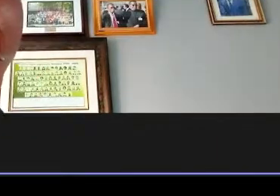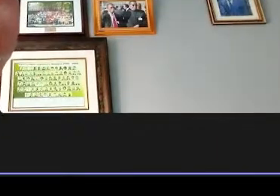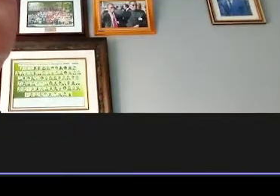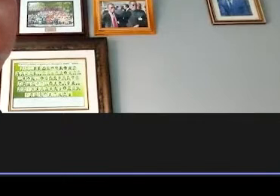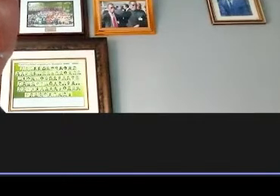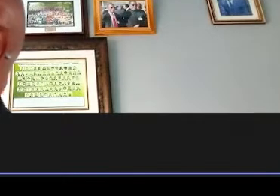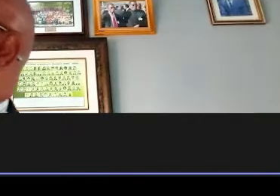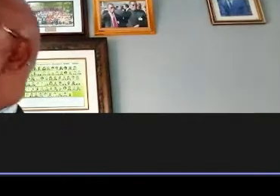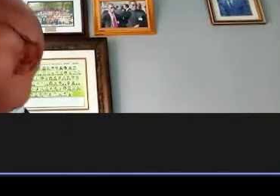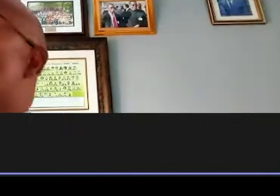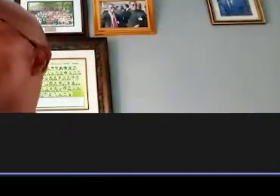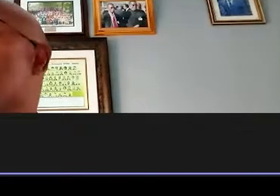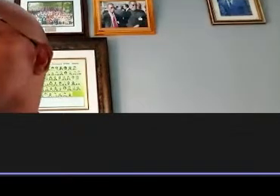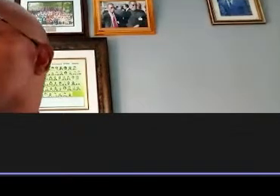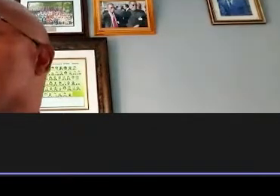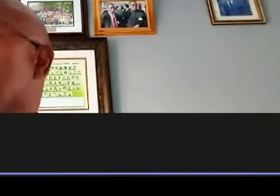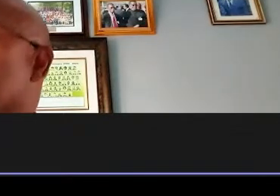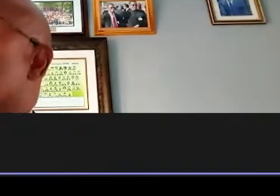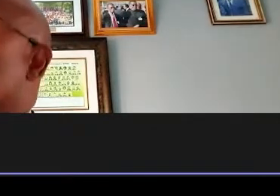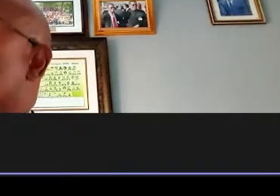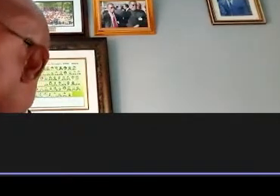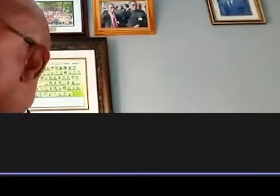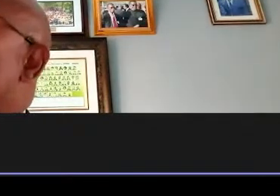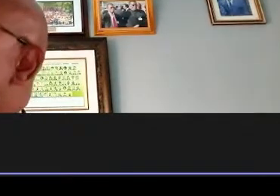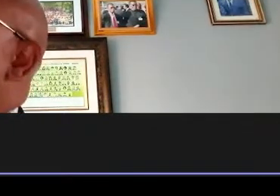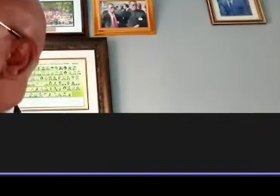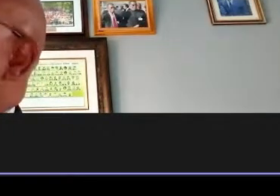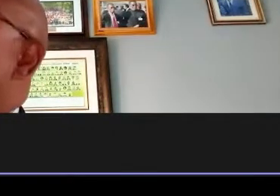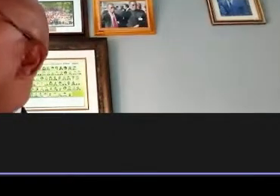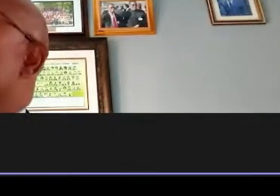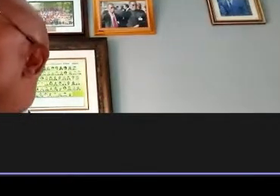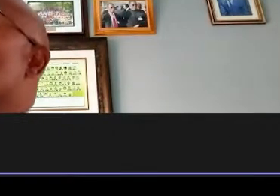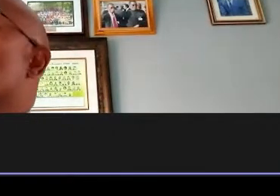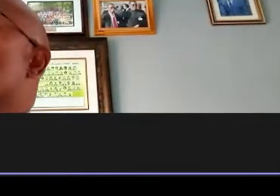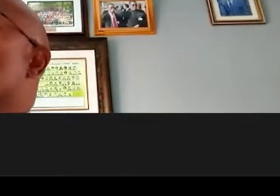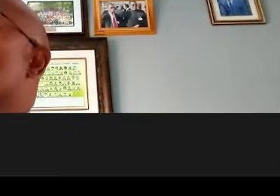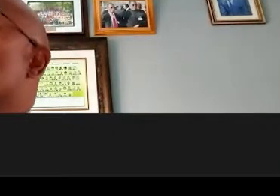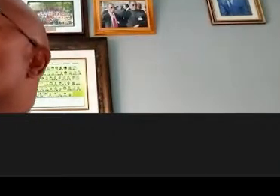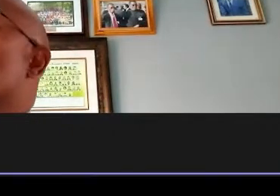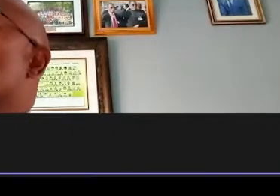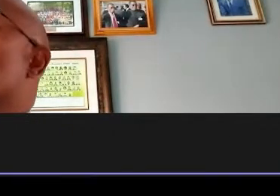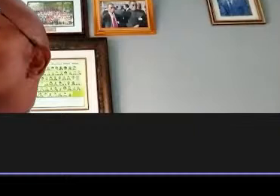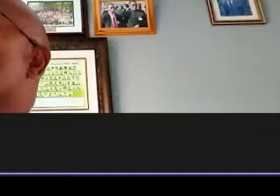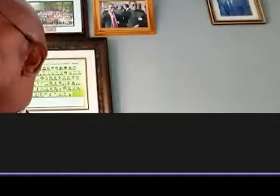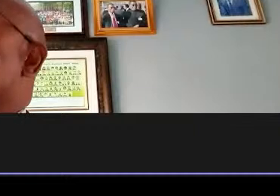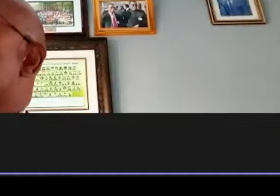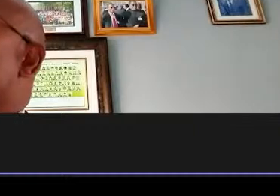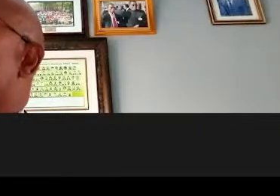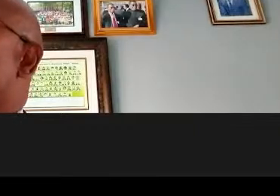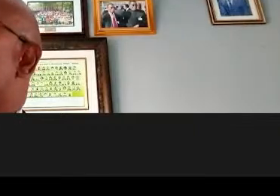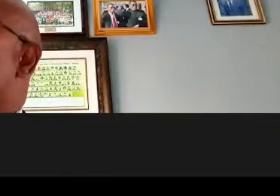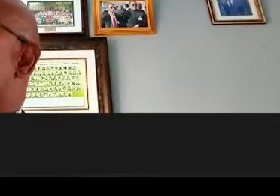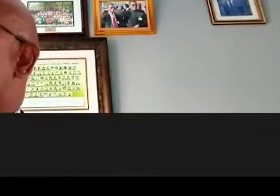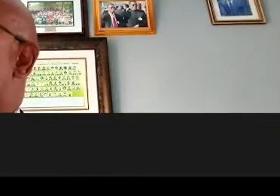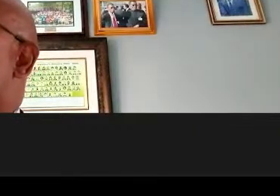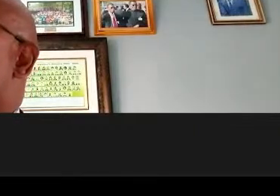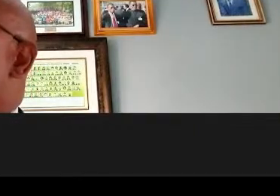by Clive Ndoh in an article of 2 May 2022, when he says,